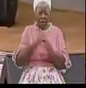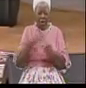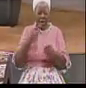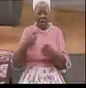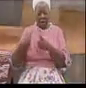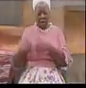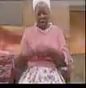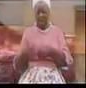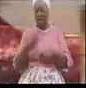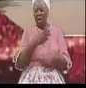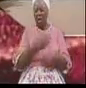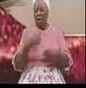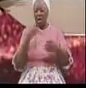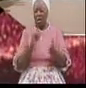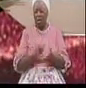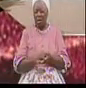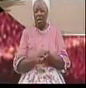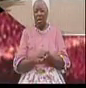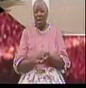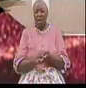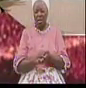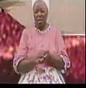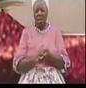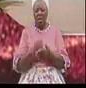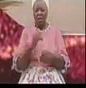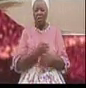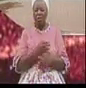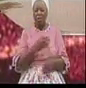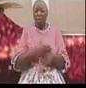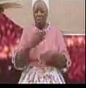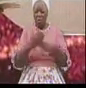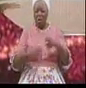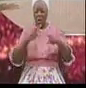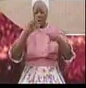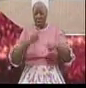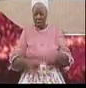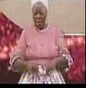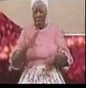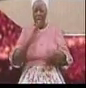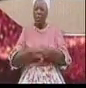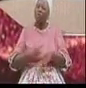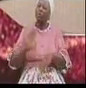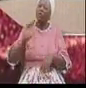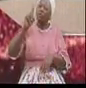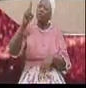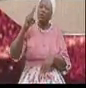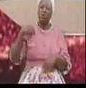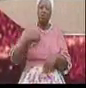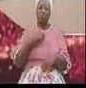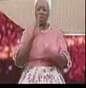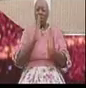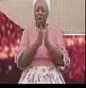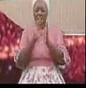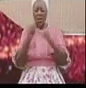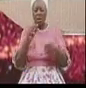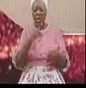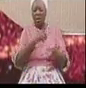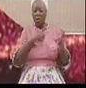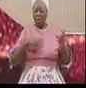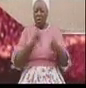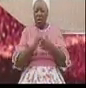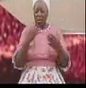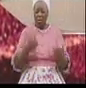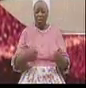heart, and that whole leaning upon you. We're asking, Lord, that today's